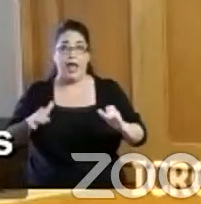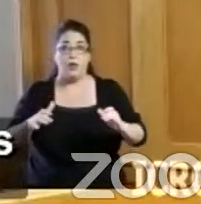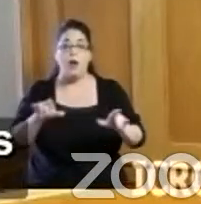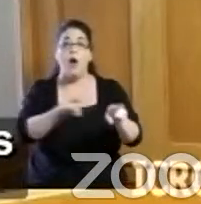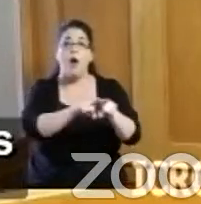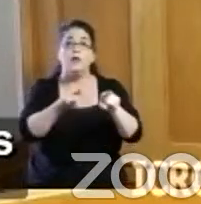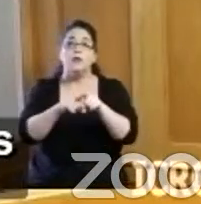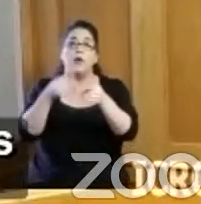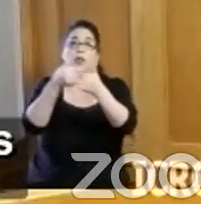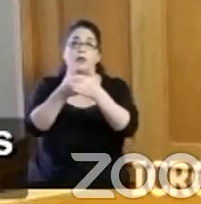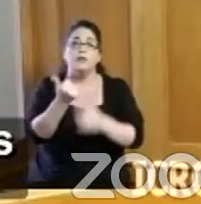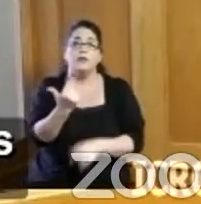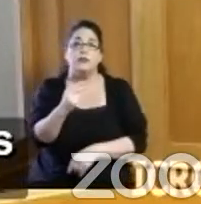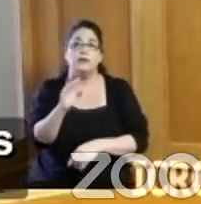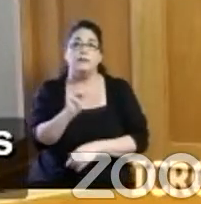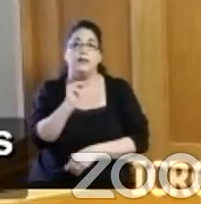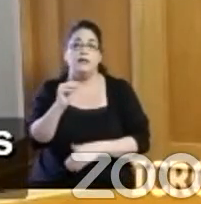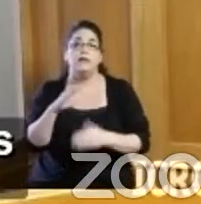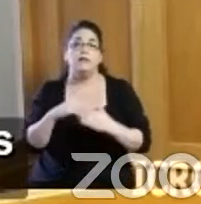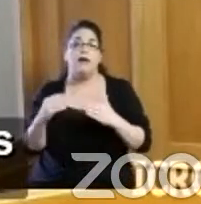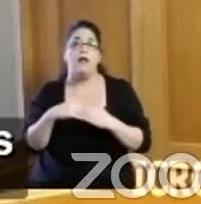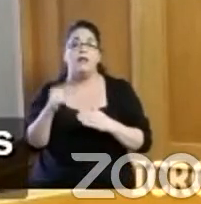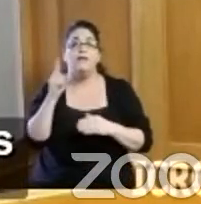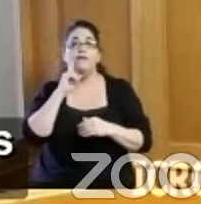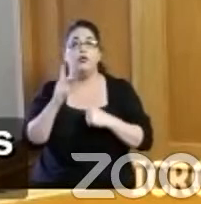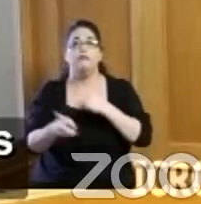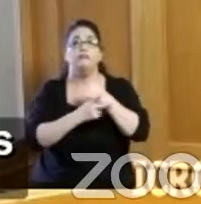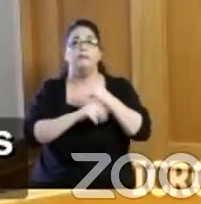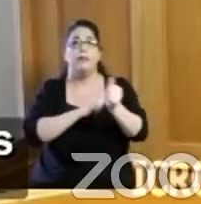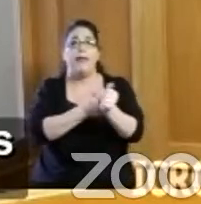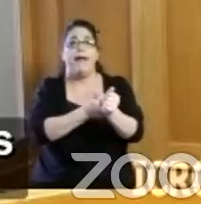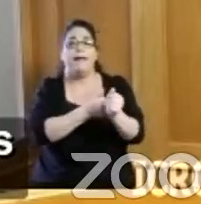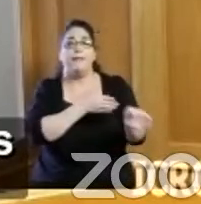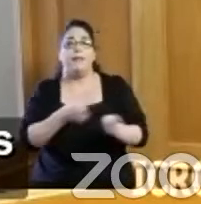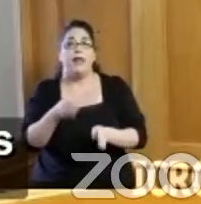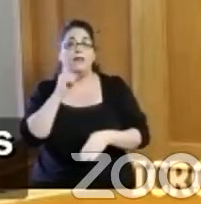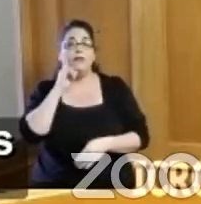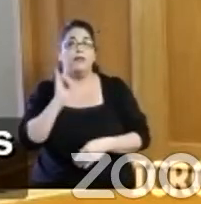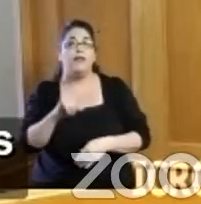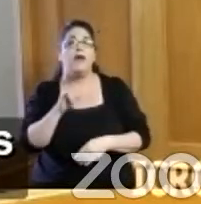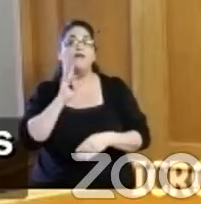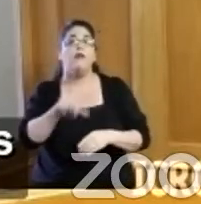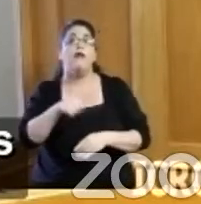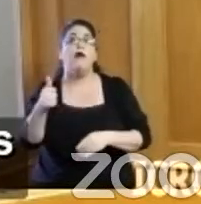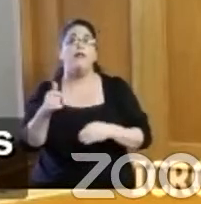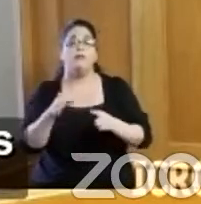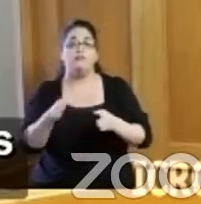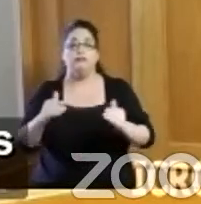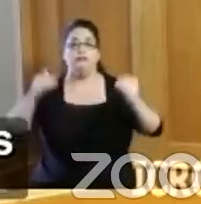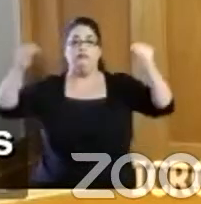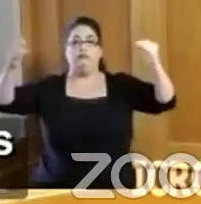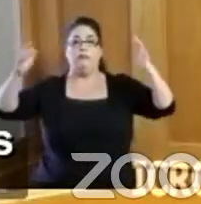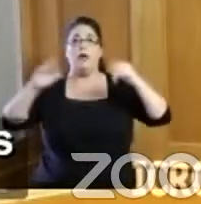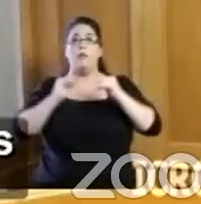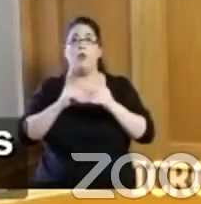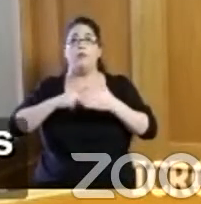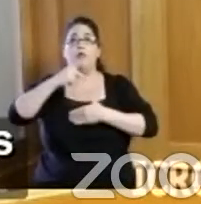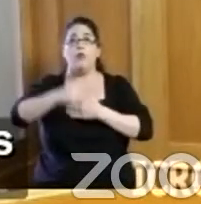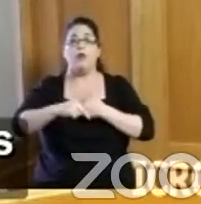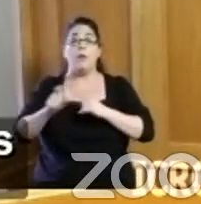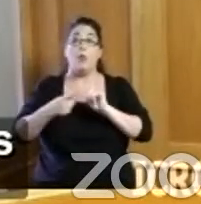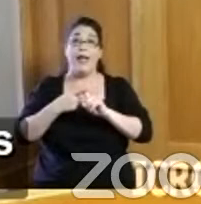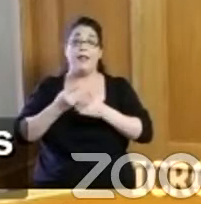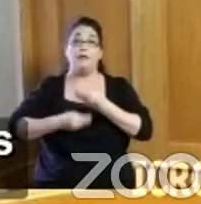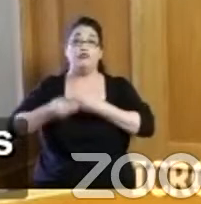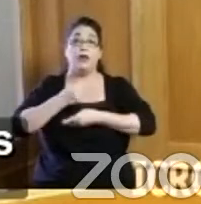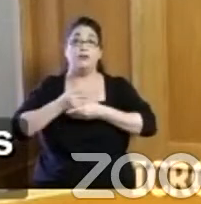have close to $13 million in contingency in the broader program as we get feedback from Treasury